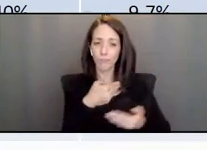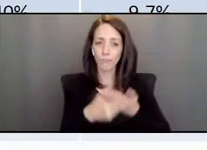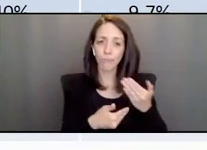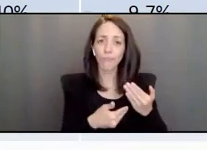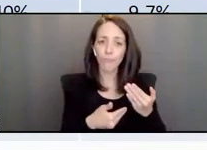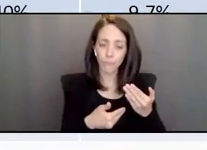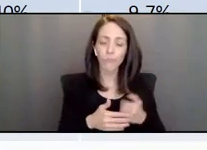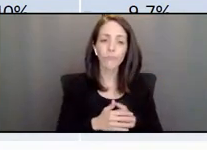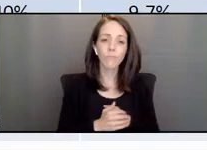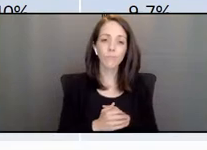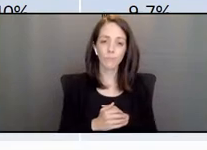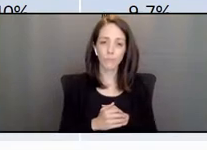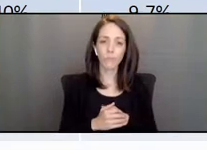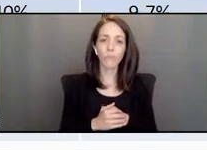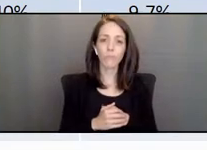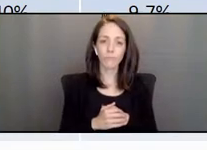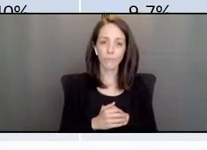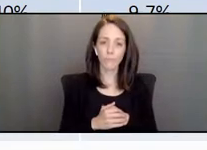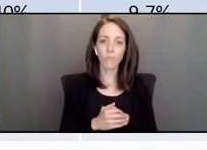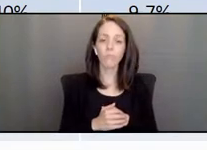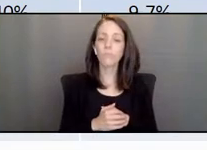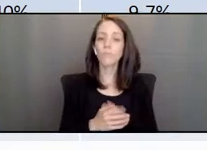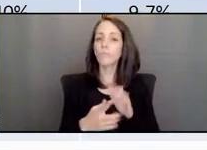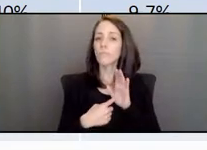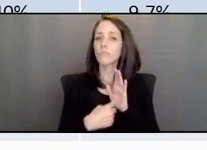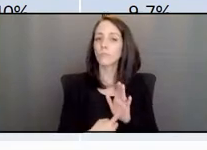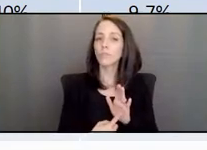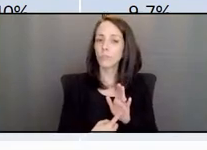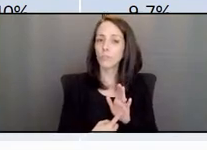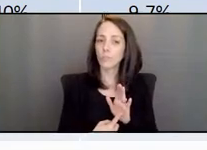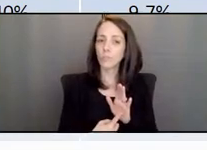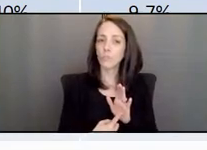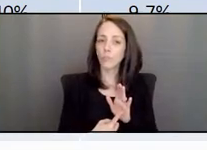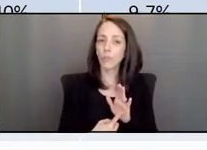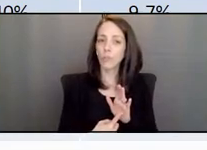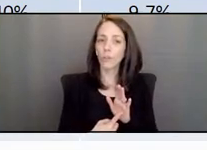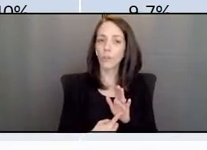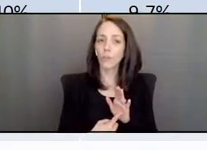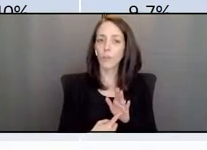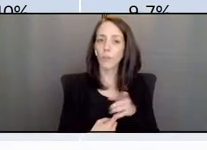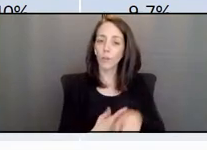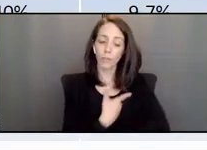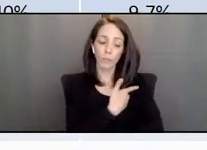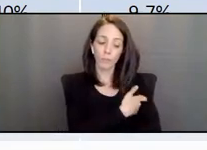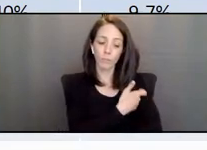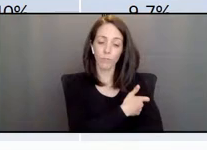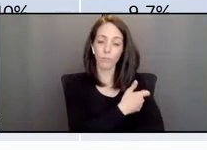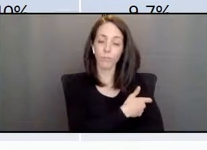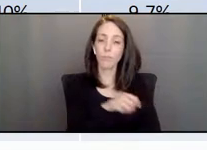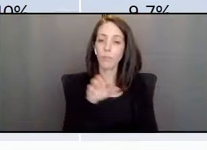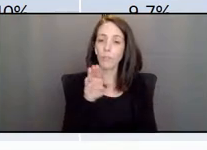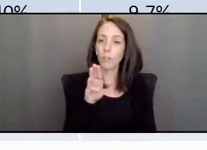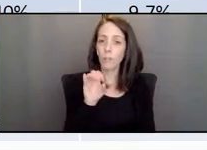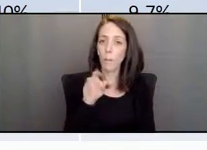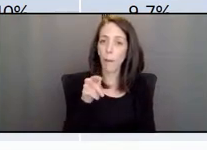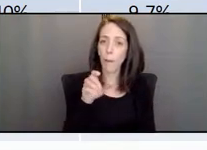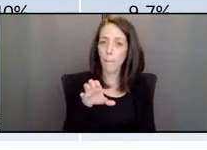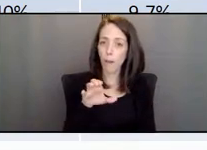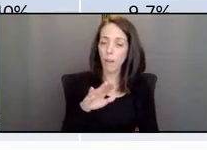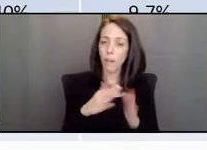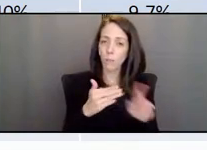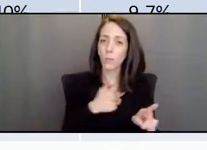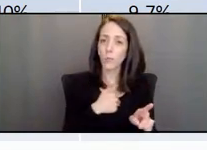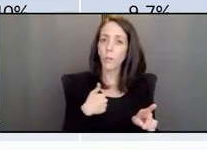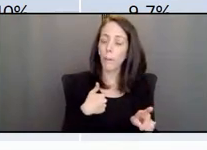slide, we continue to see that the numbers of shots in the arms in BIPOC communities continues to grow. In fact, the last week, the number of